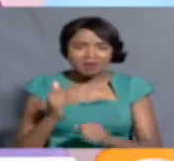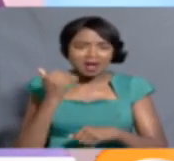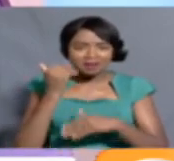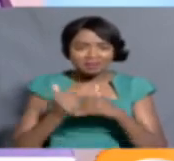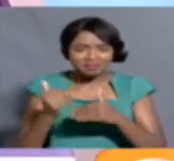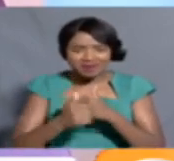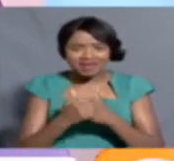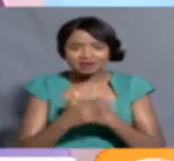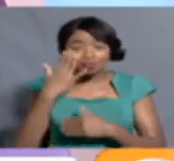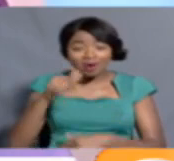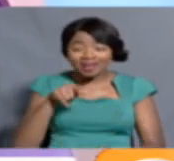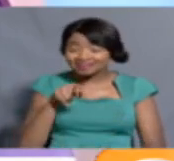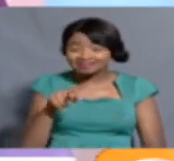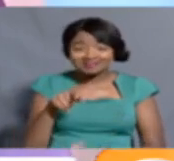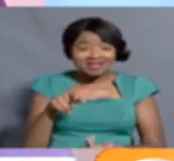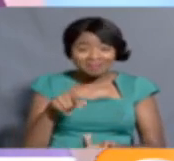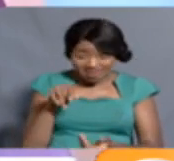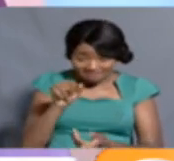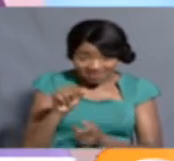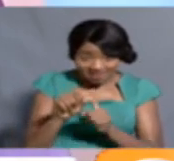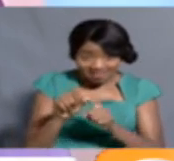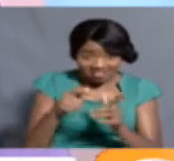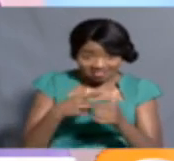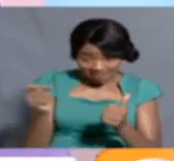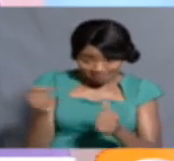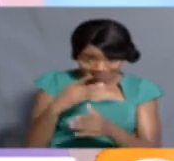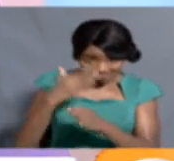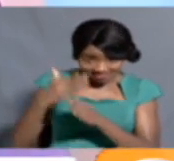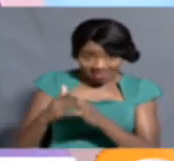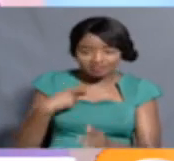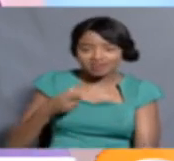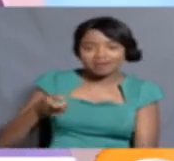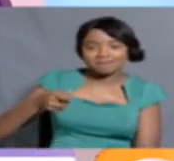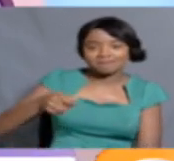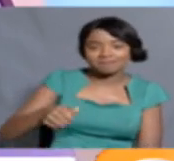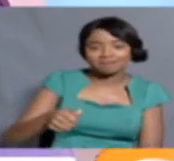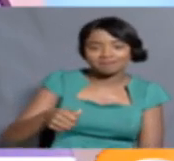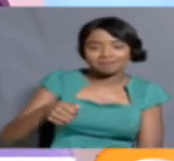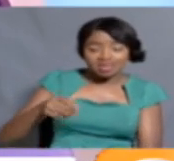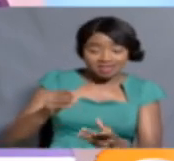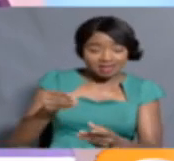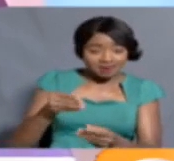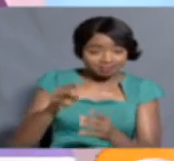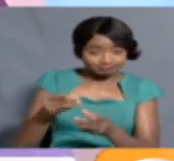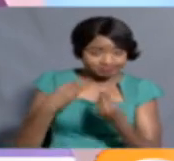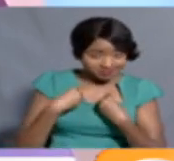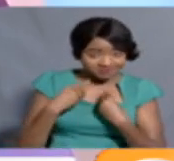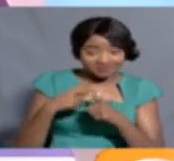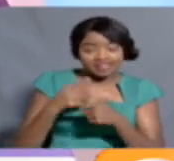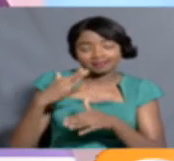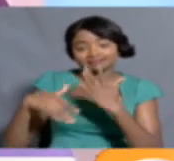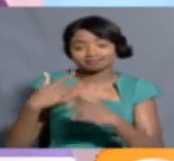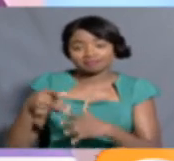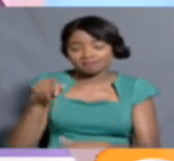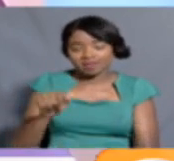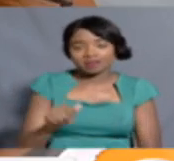credit because asimapo hakuna interest, hakuna nitachukua, nitalipa mwisho wa mwezi. Yeah. Maziwa imeongezeka, it's 55 shillings now. Where are we going as a country, Joe?